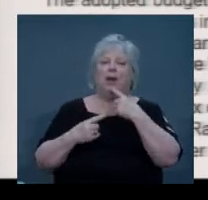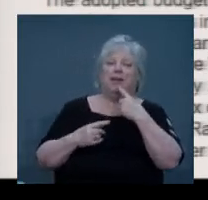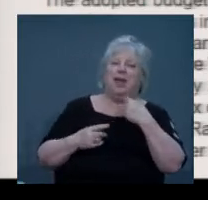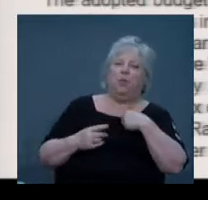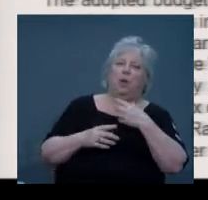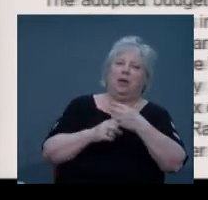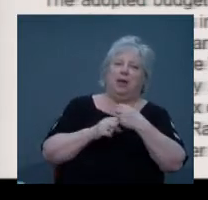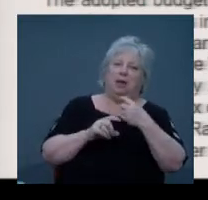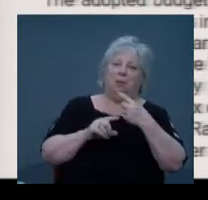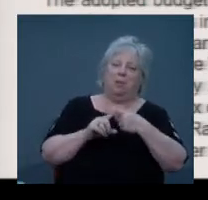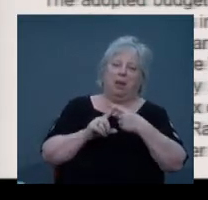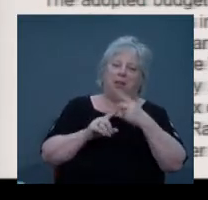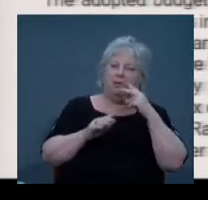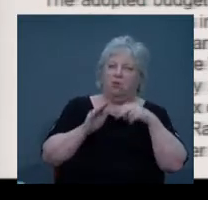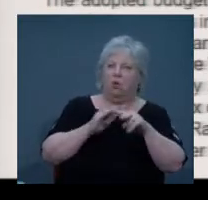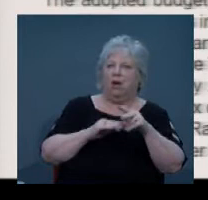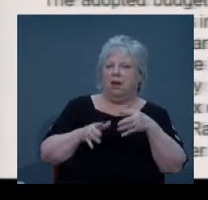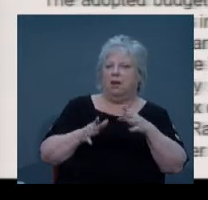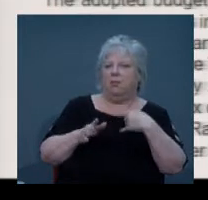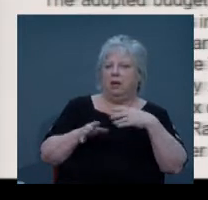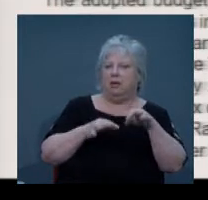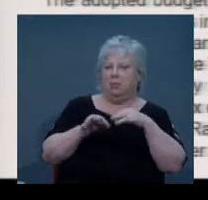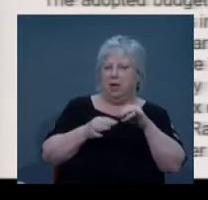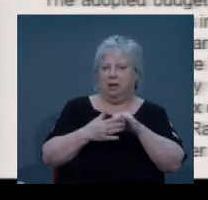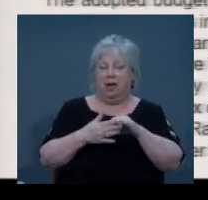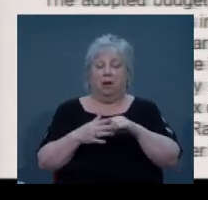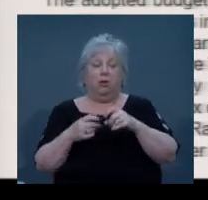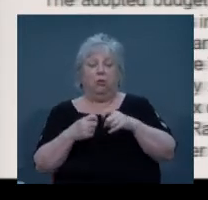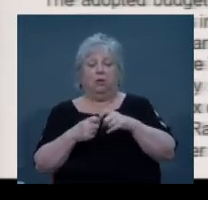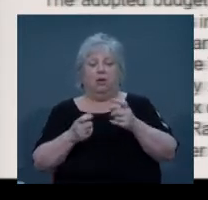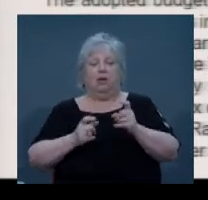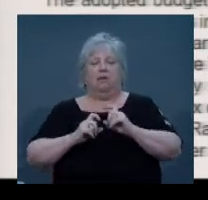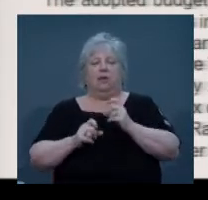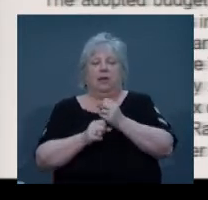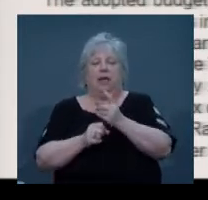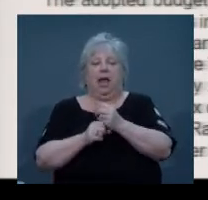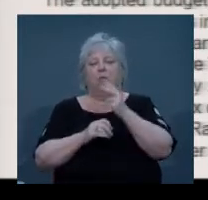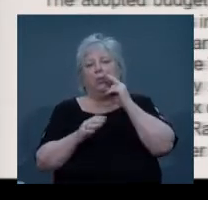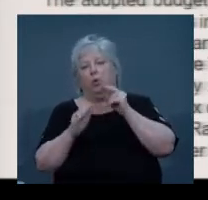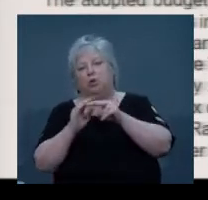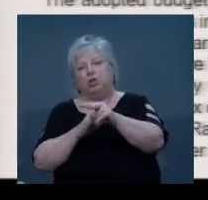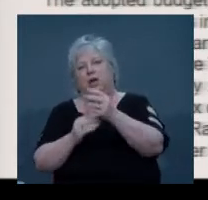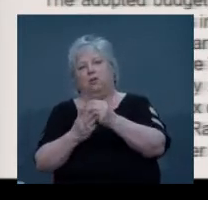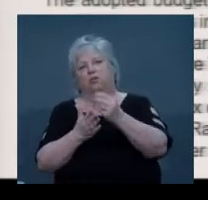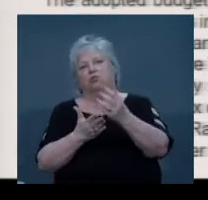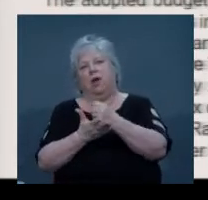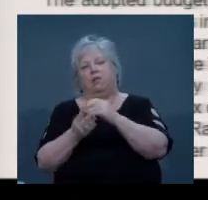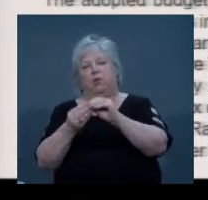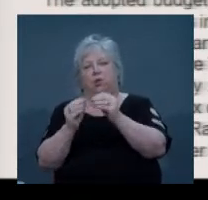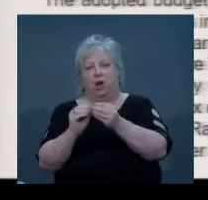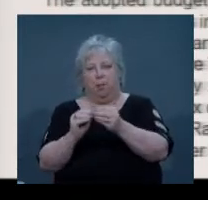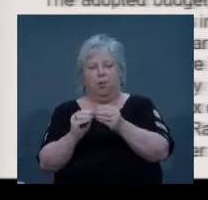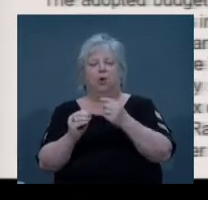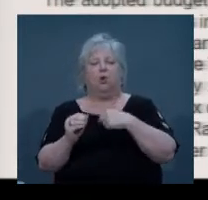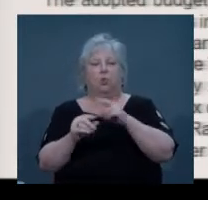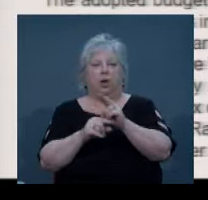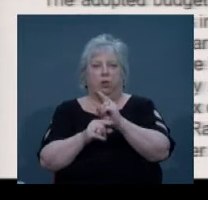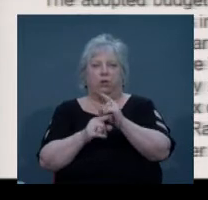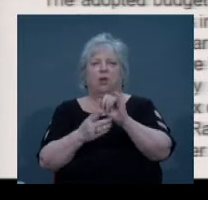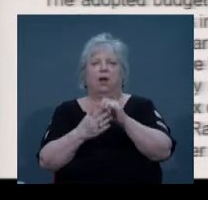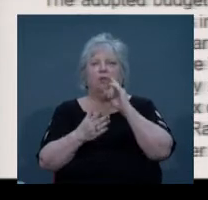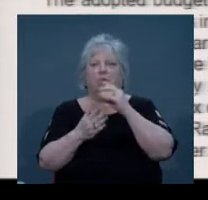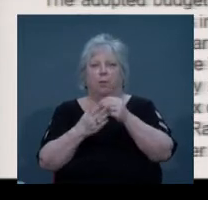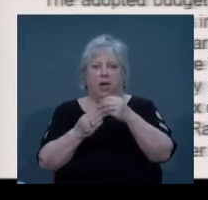monthly forecast, I want to explain that. The utility gives us an annual projected revenue number that we use in our budget